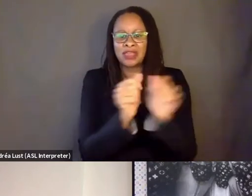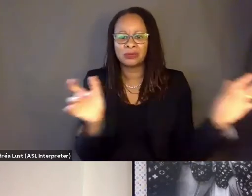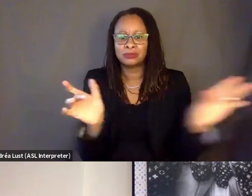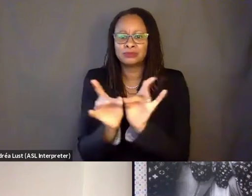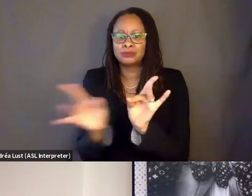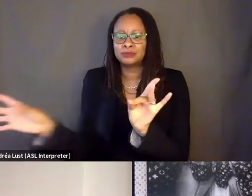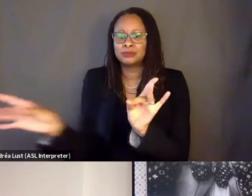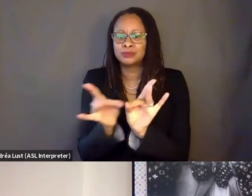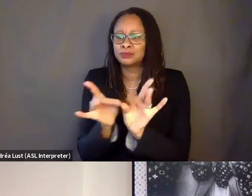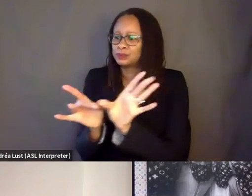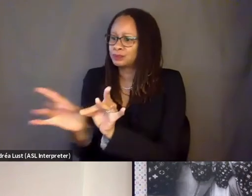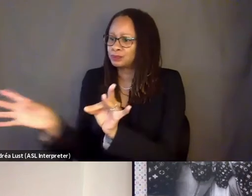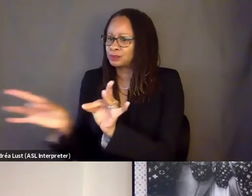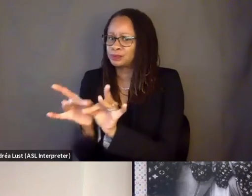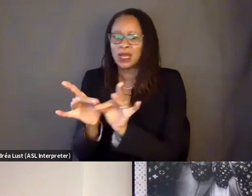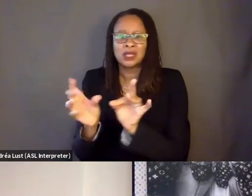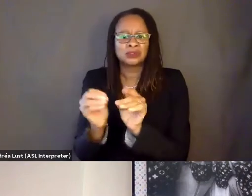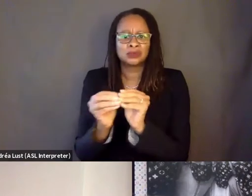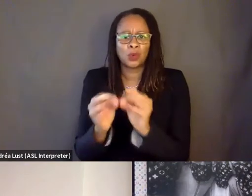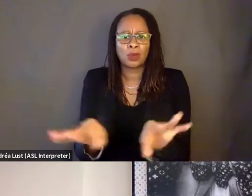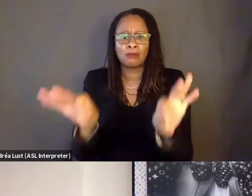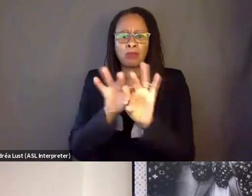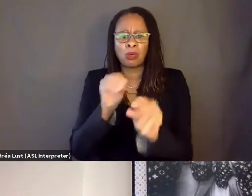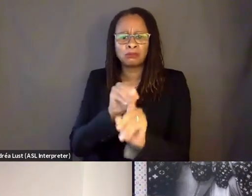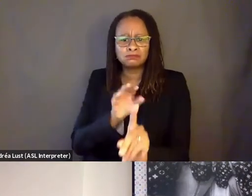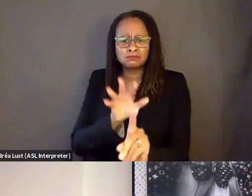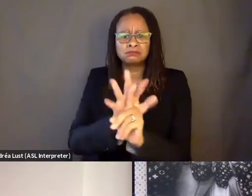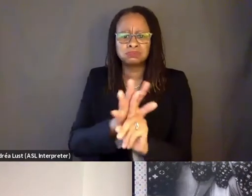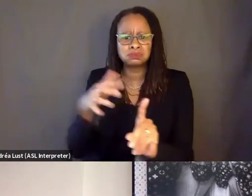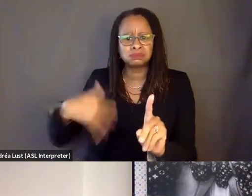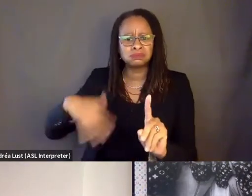so important and impactful.